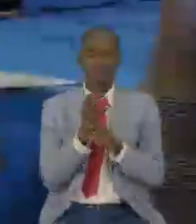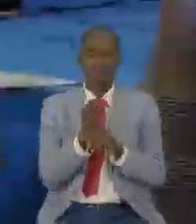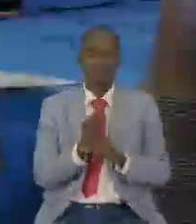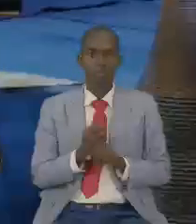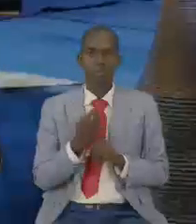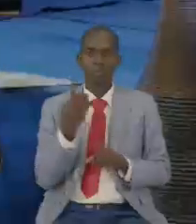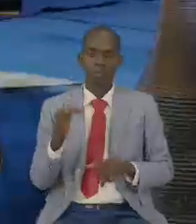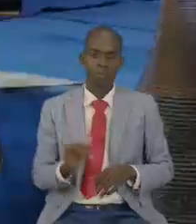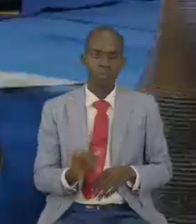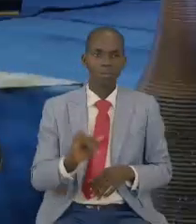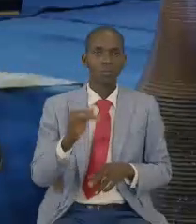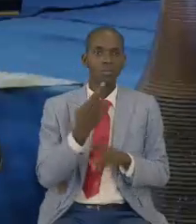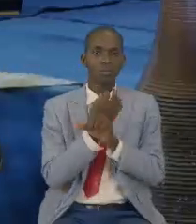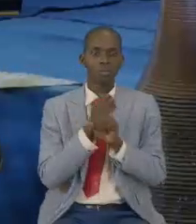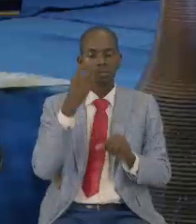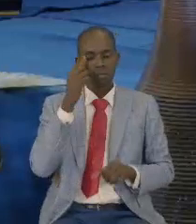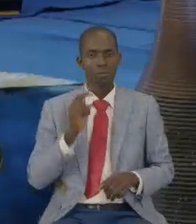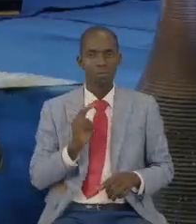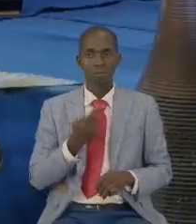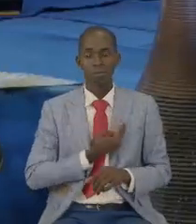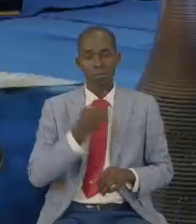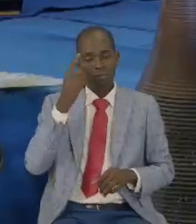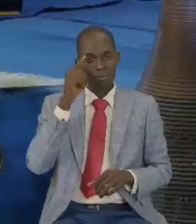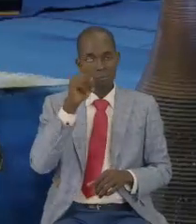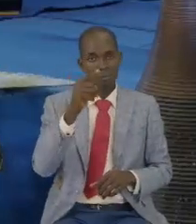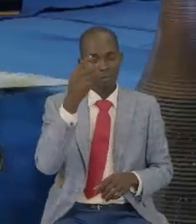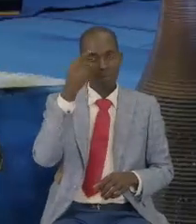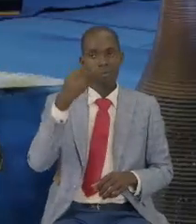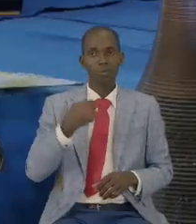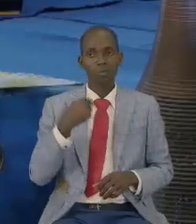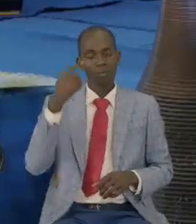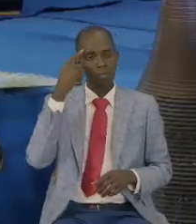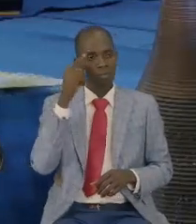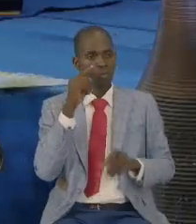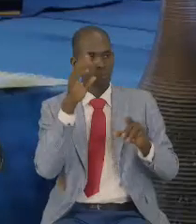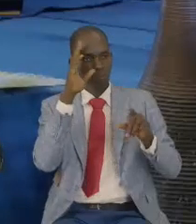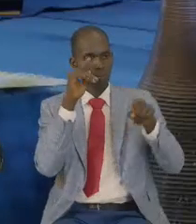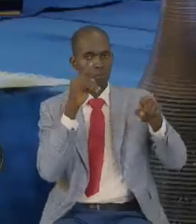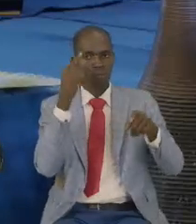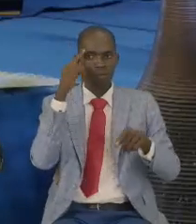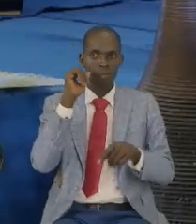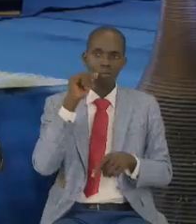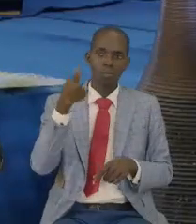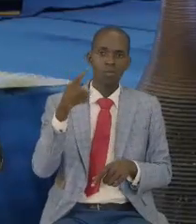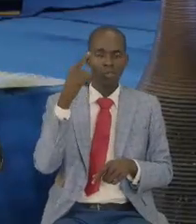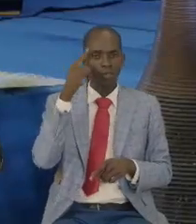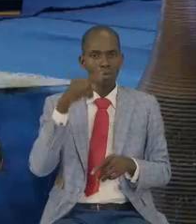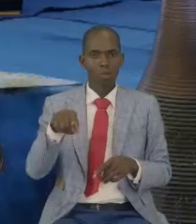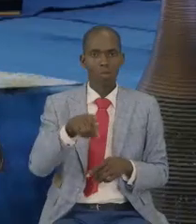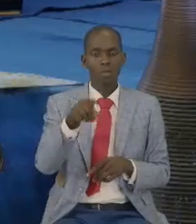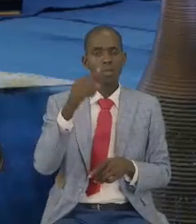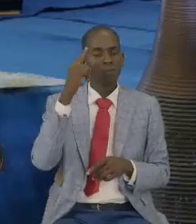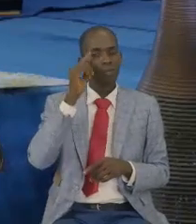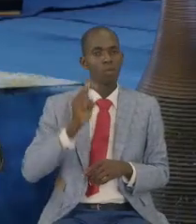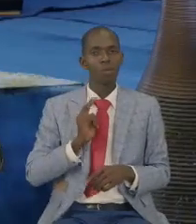you, for me, for him, for her, for them, for us all. And that's why